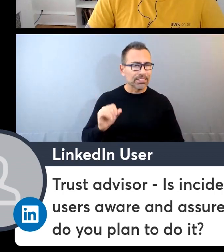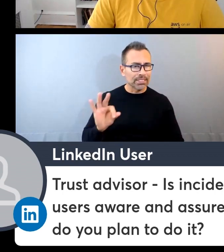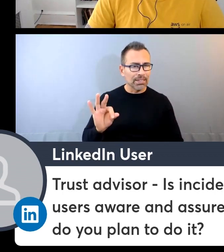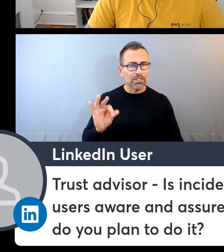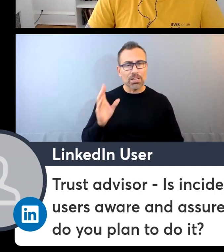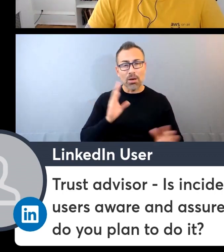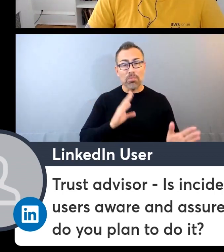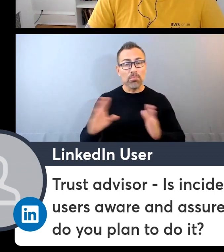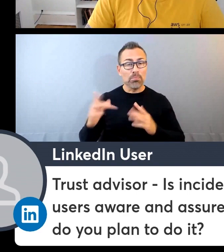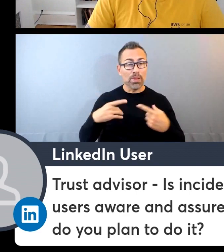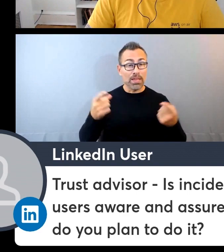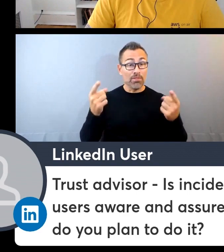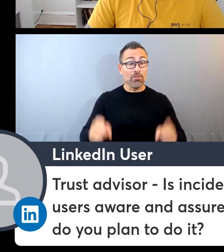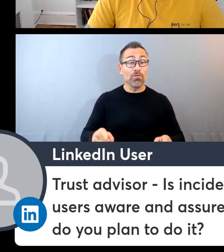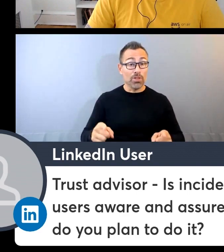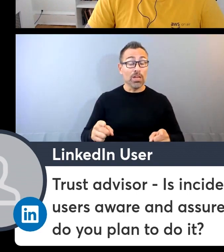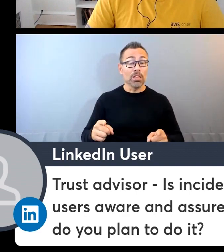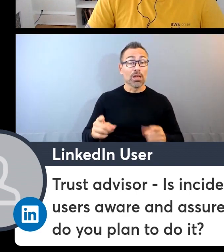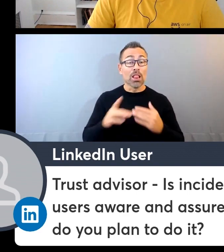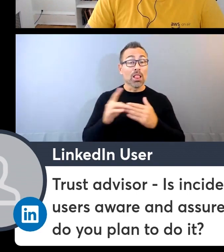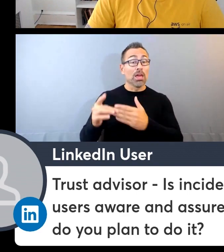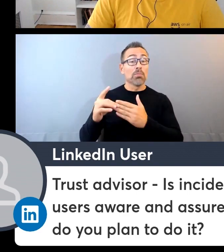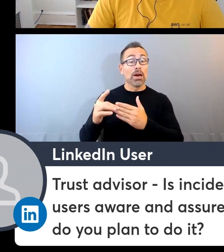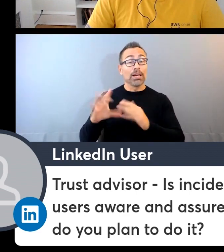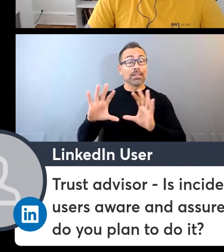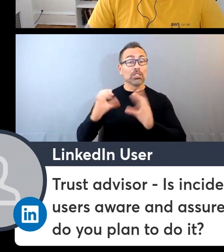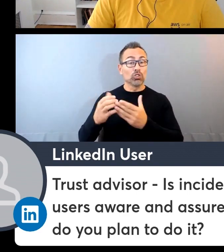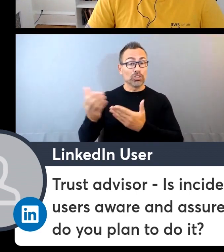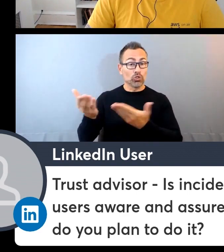event by a service team, or if